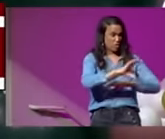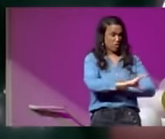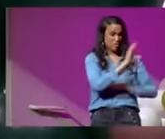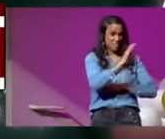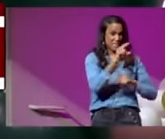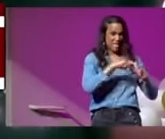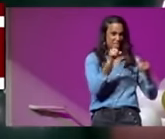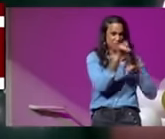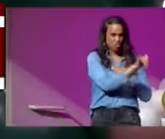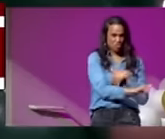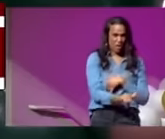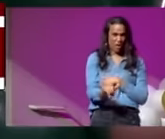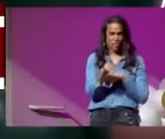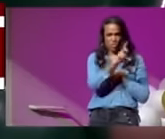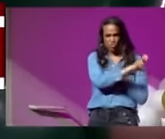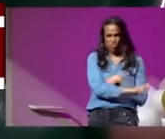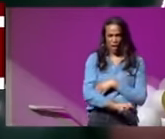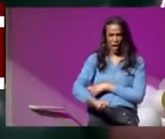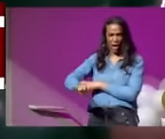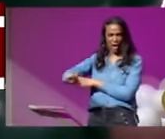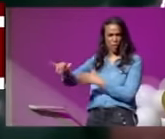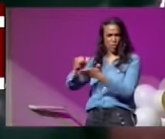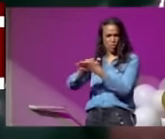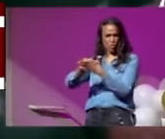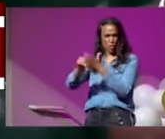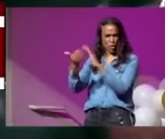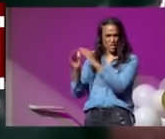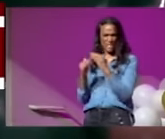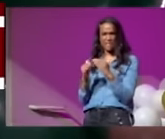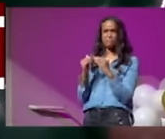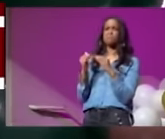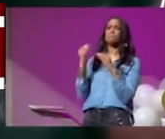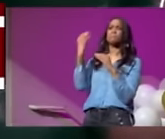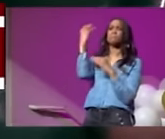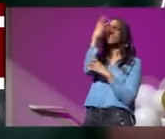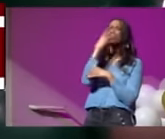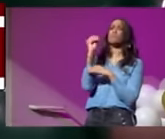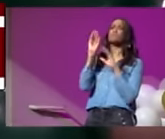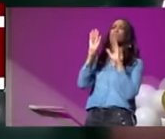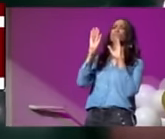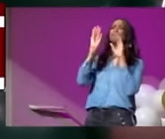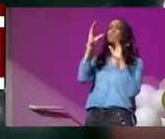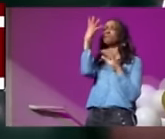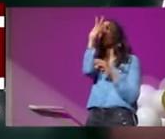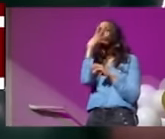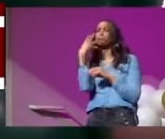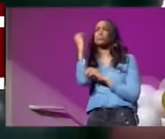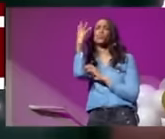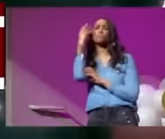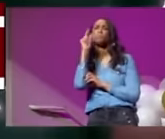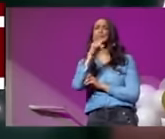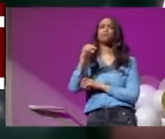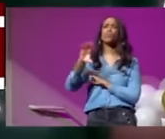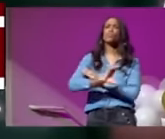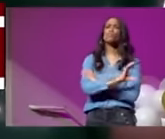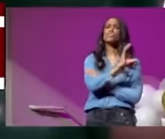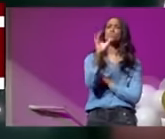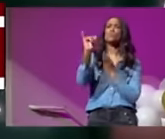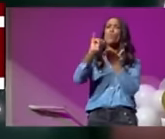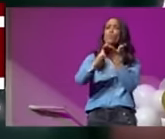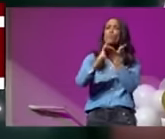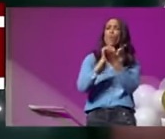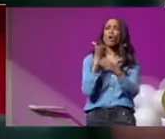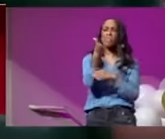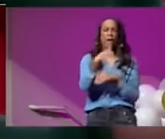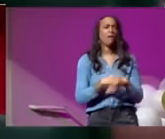City in order to experience the beauty and the glory of Christmas in the Big